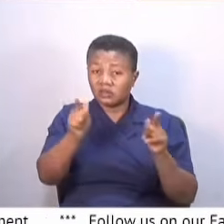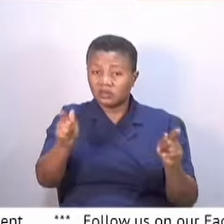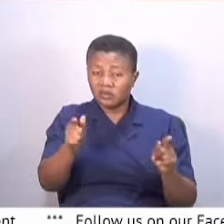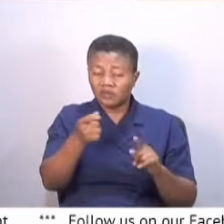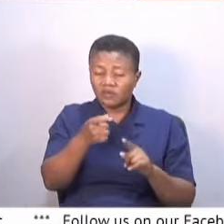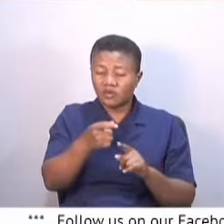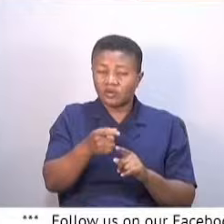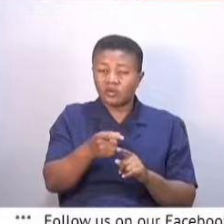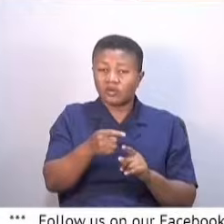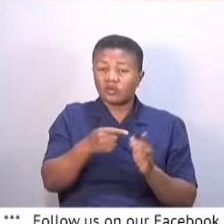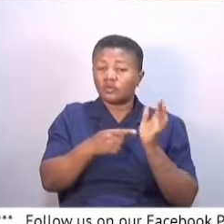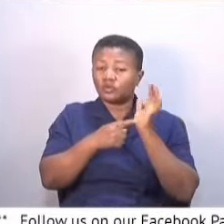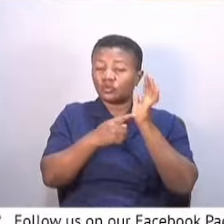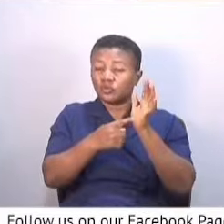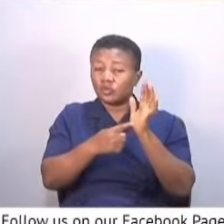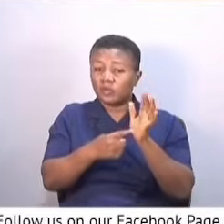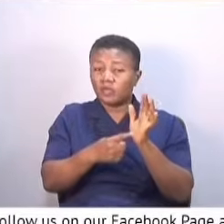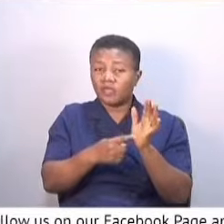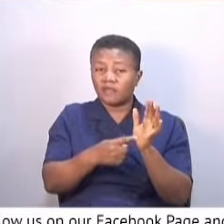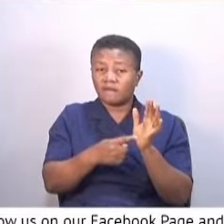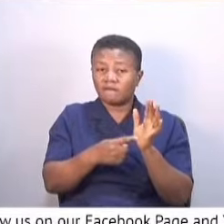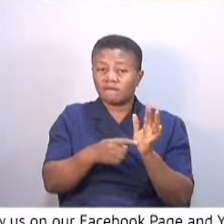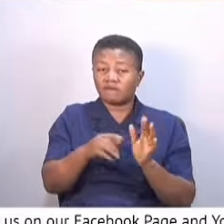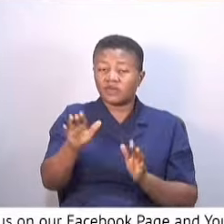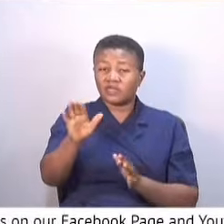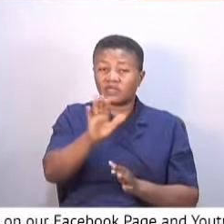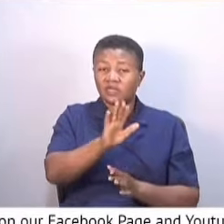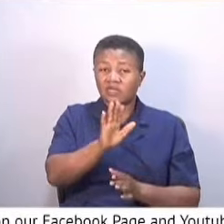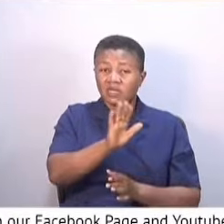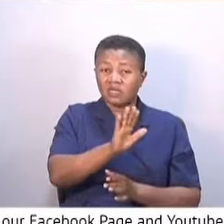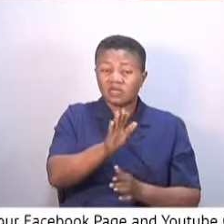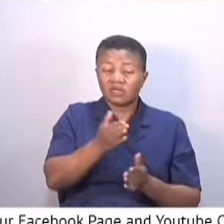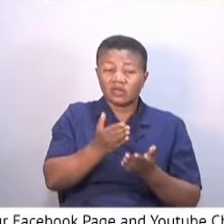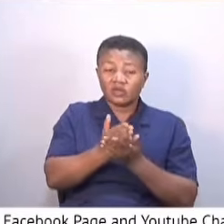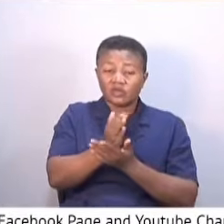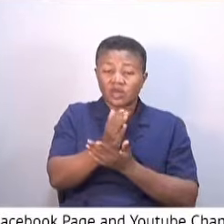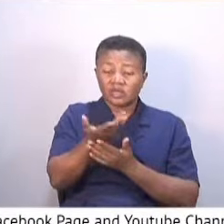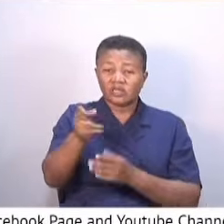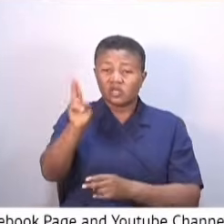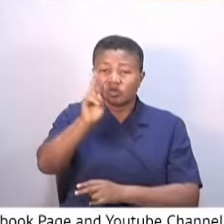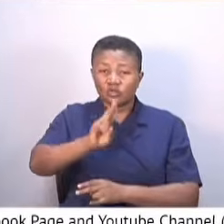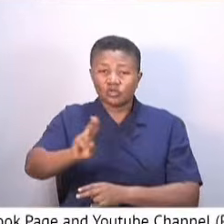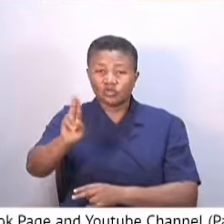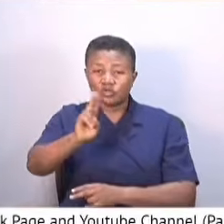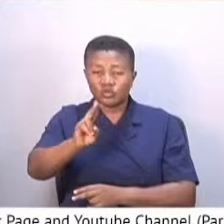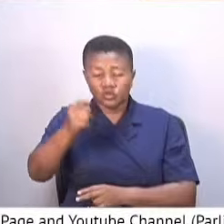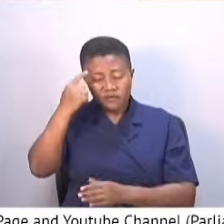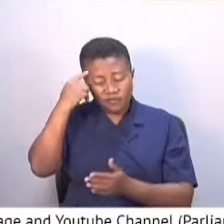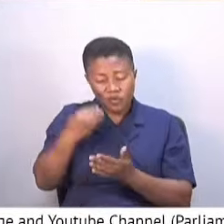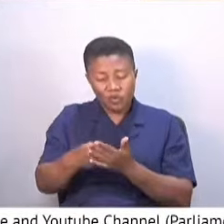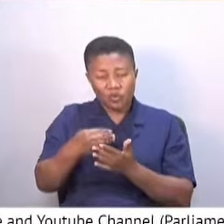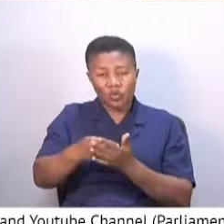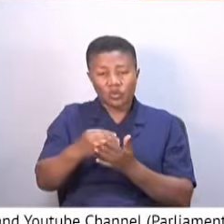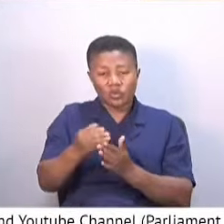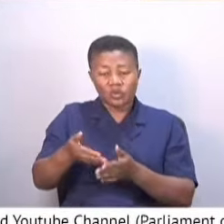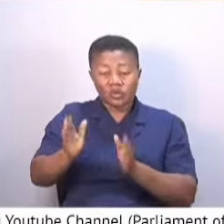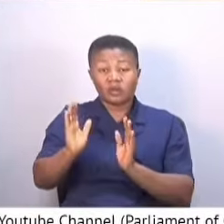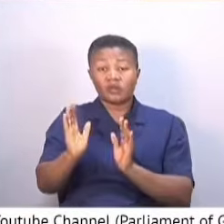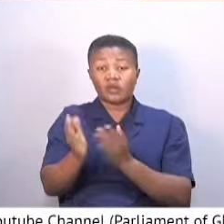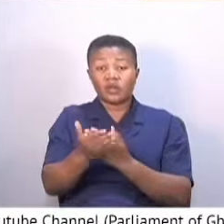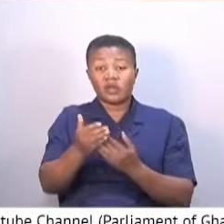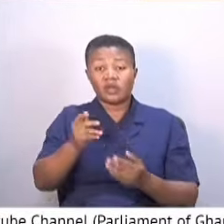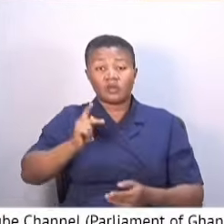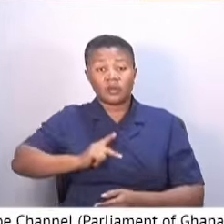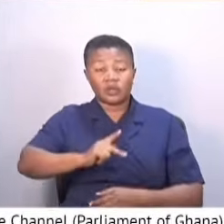accounts of Ghana, showing their appropriation and utilization of the sum granted by Parliament to meet the